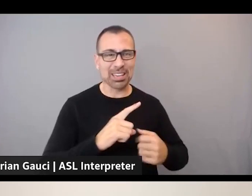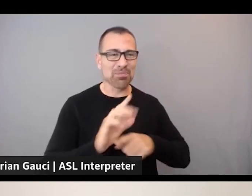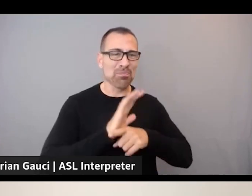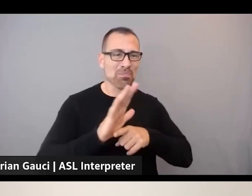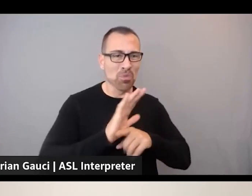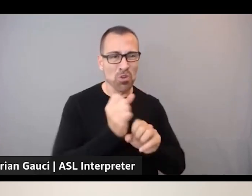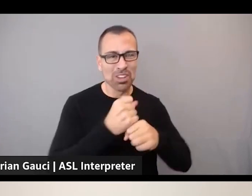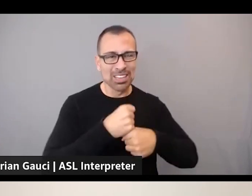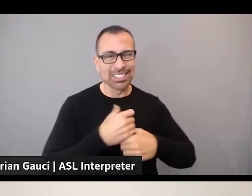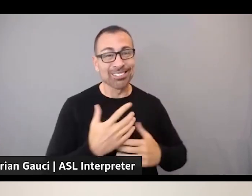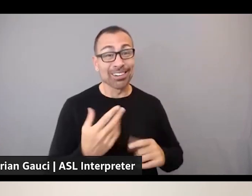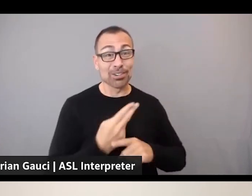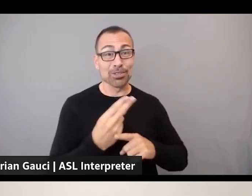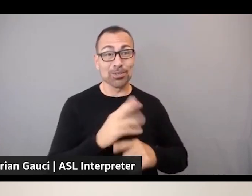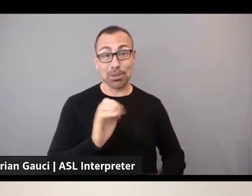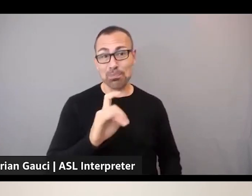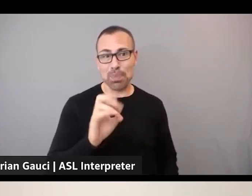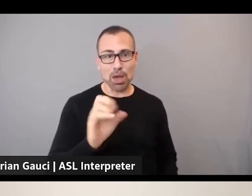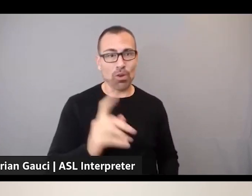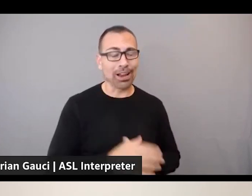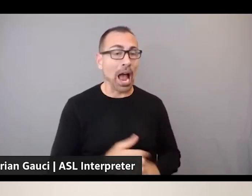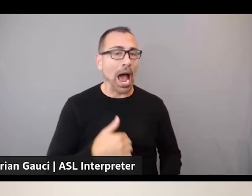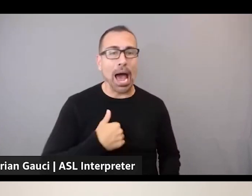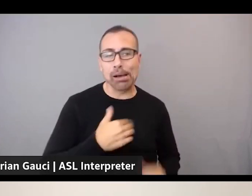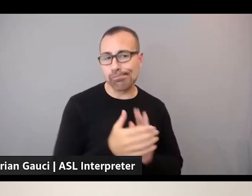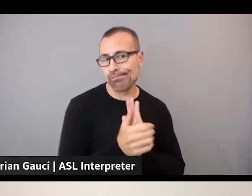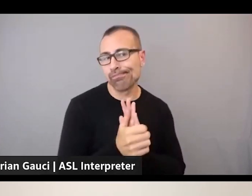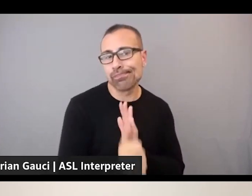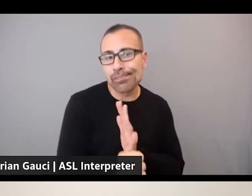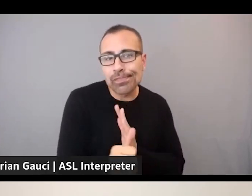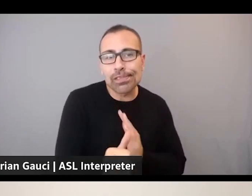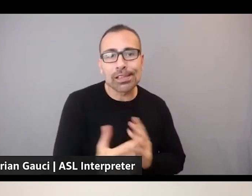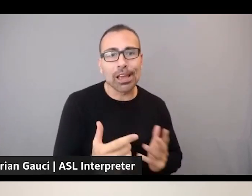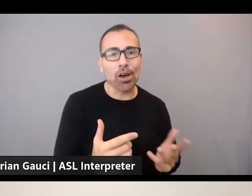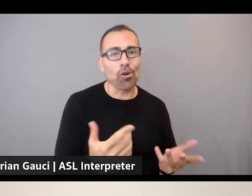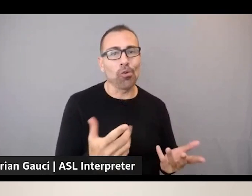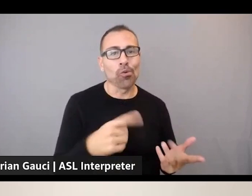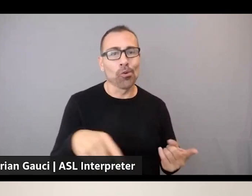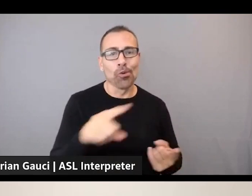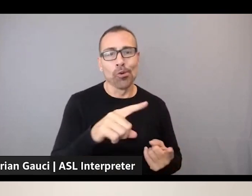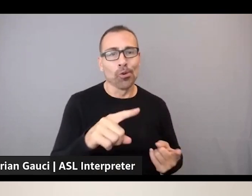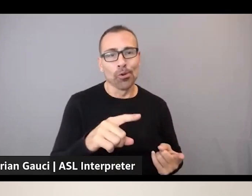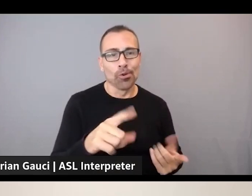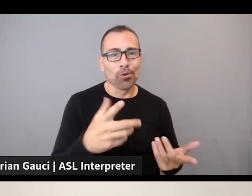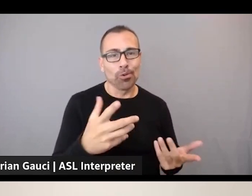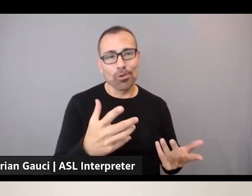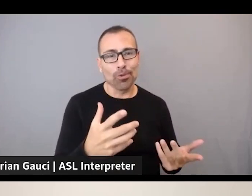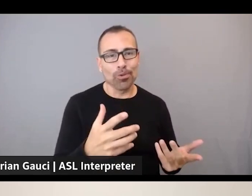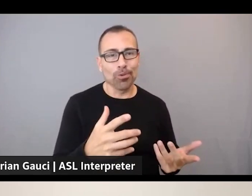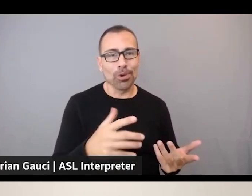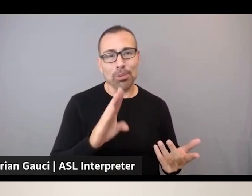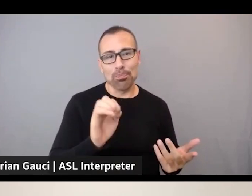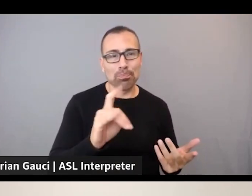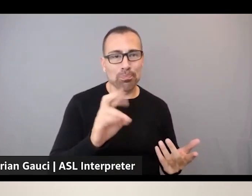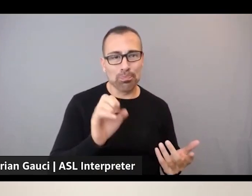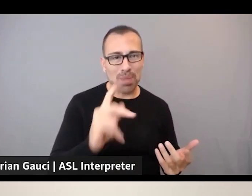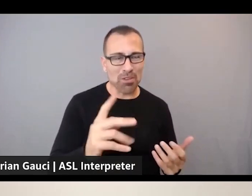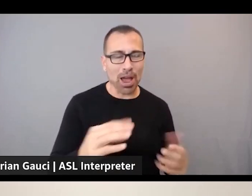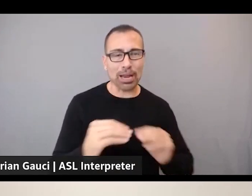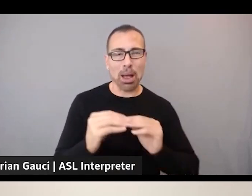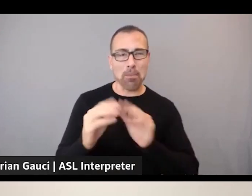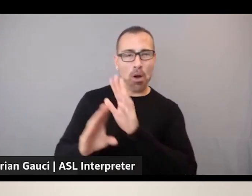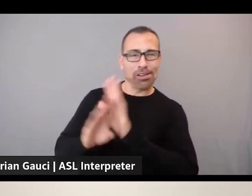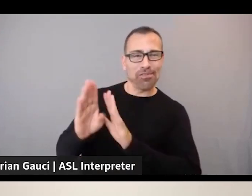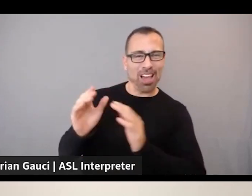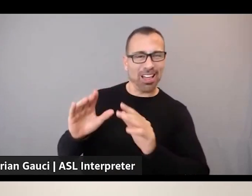ML practitioner whatsoever. I'm like a DevOps developer type person, and that is a testament to